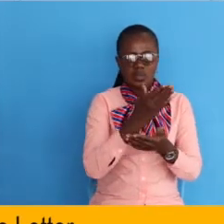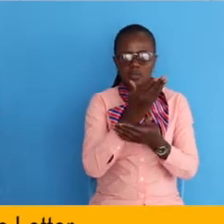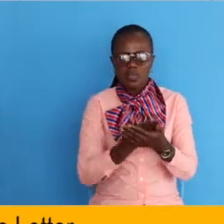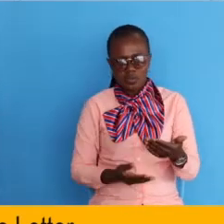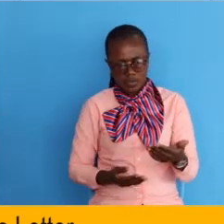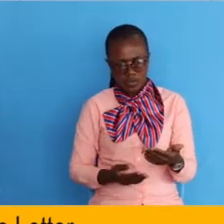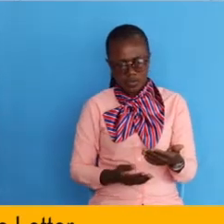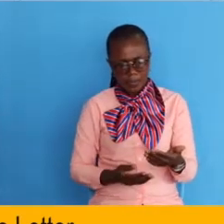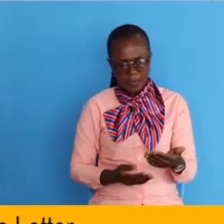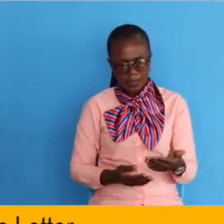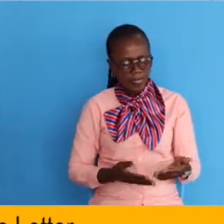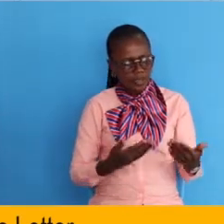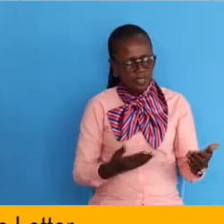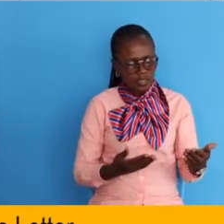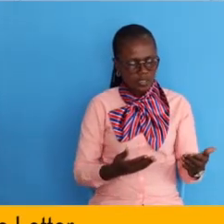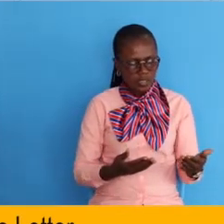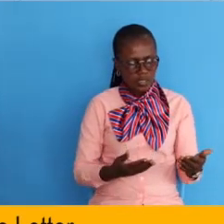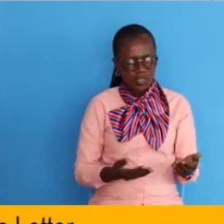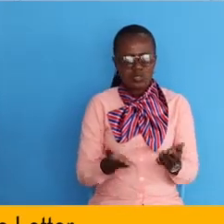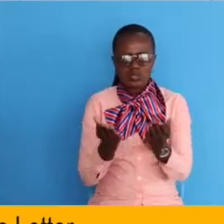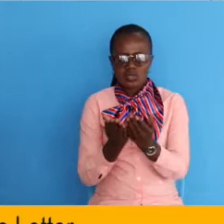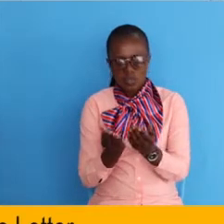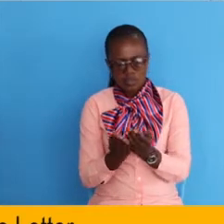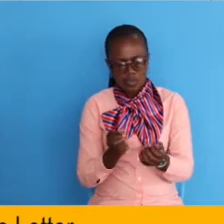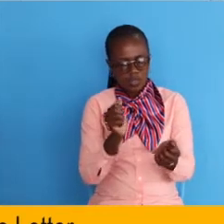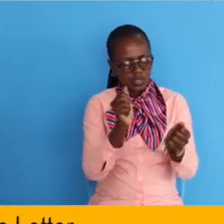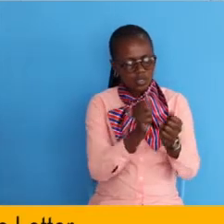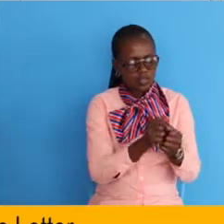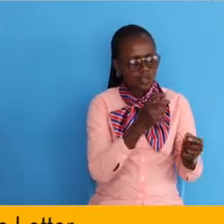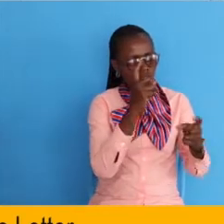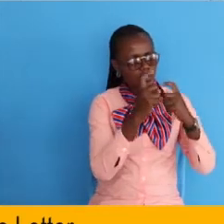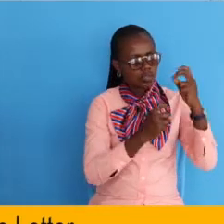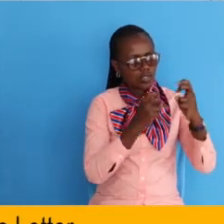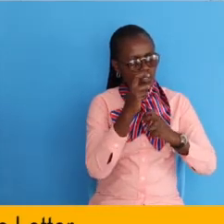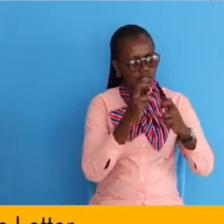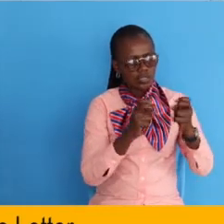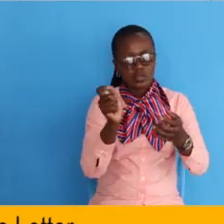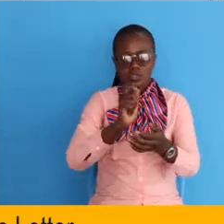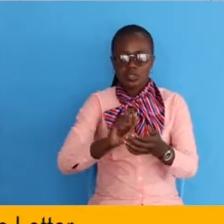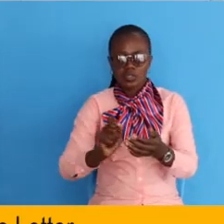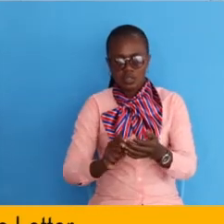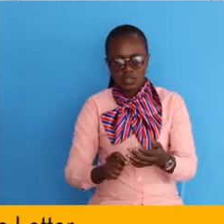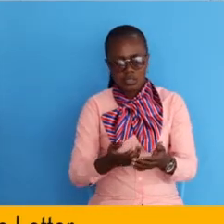So it is the subject of discussion that has to be put there in very few words.